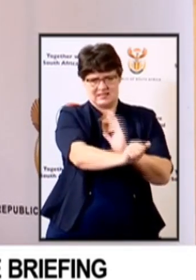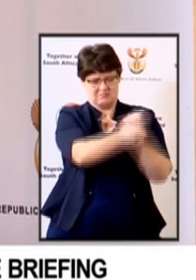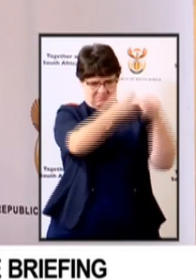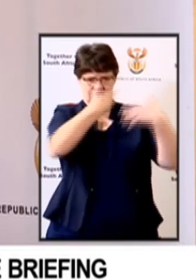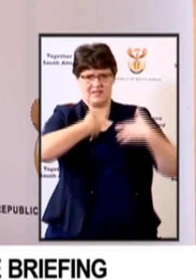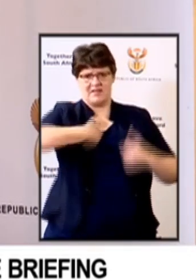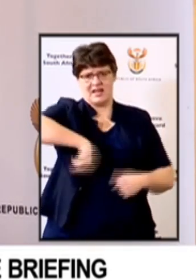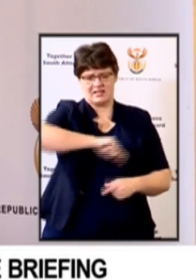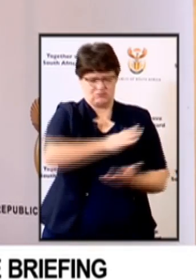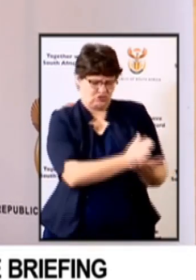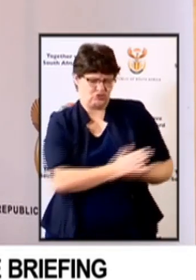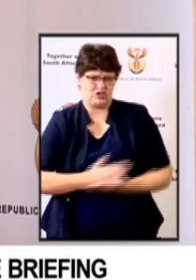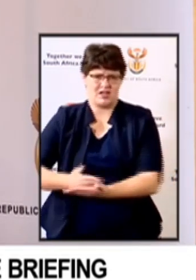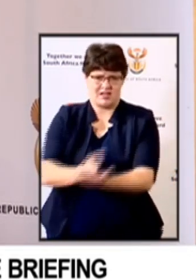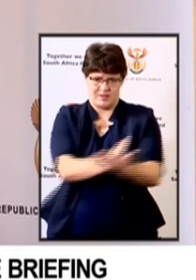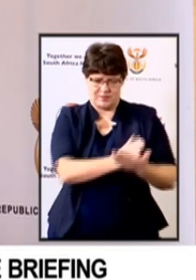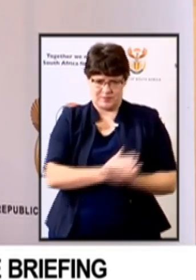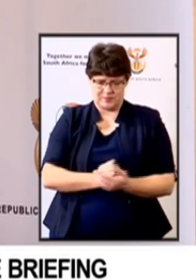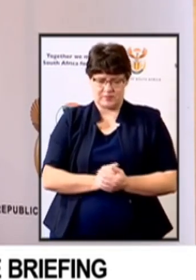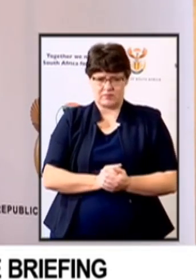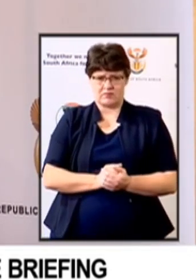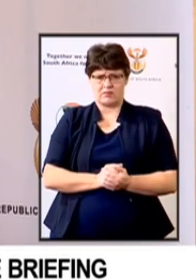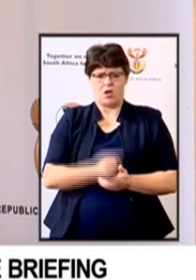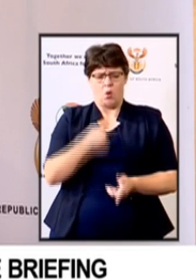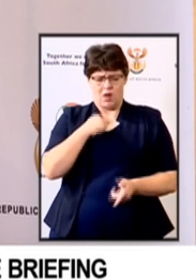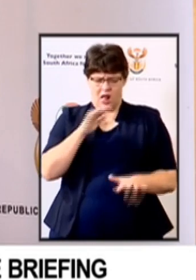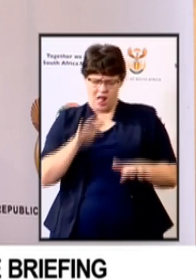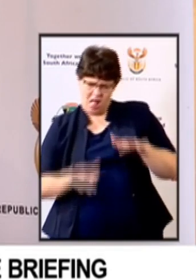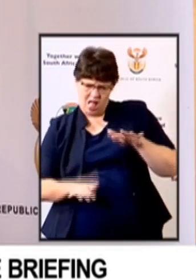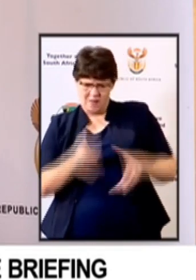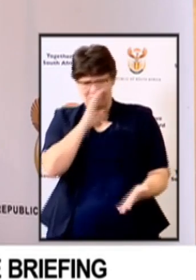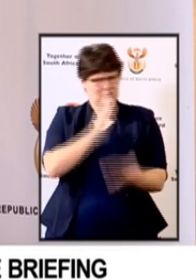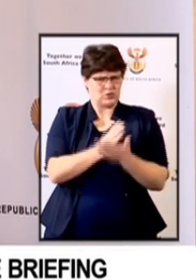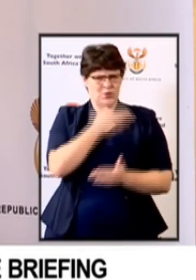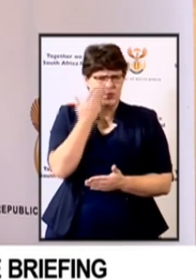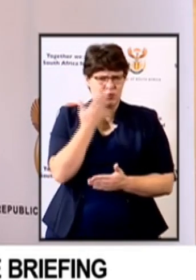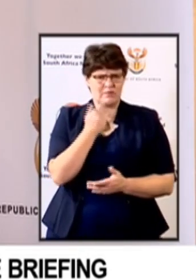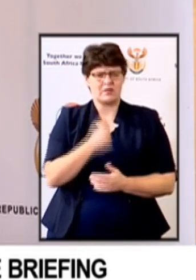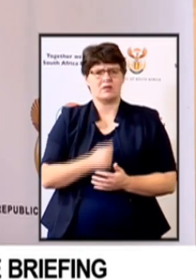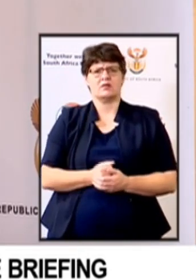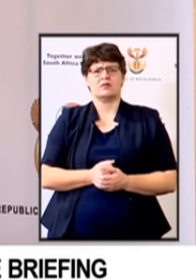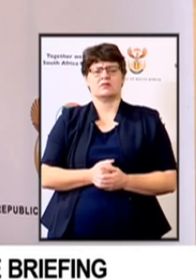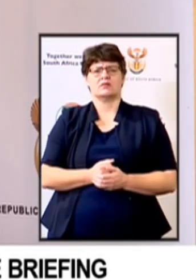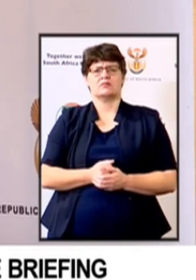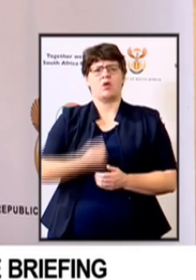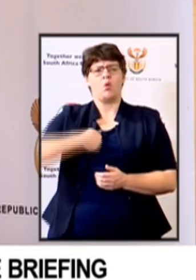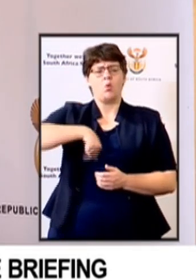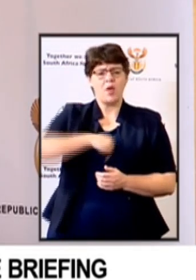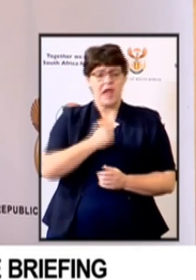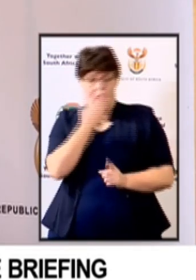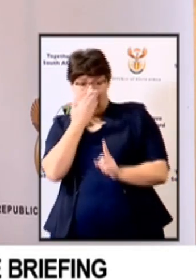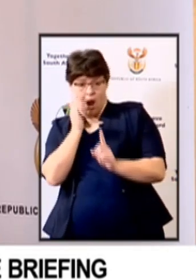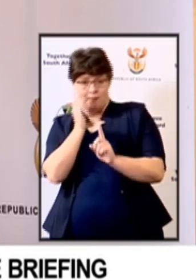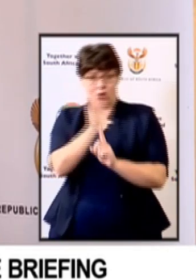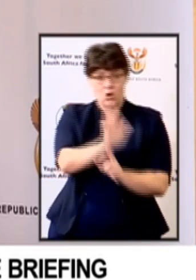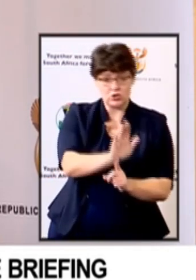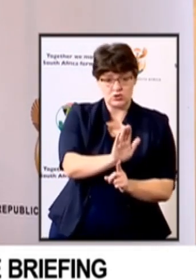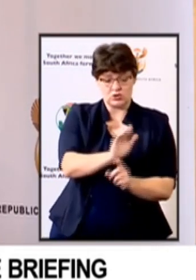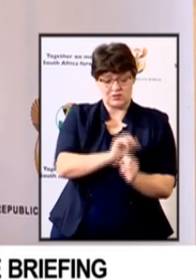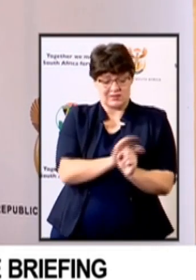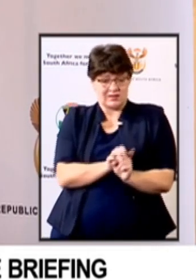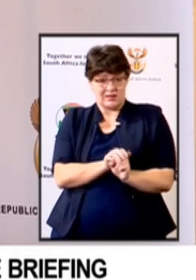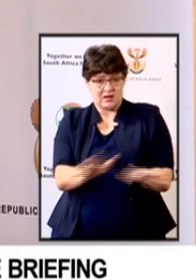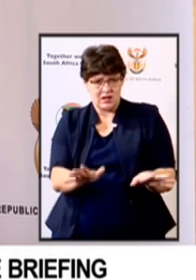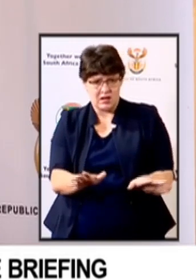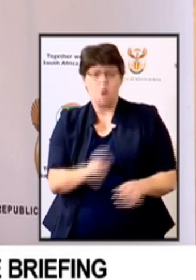certainty, we based our approach on a broader policy of providing health care